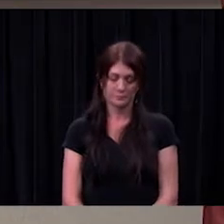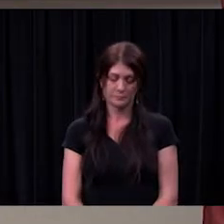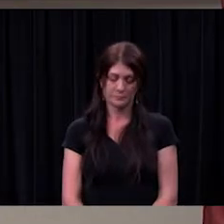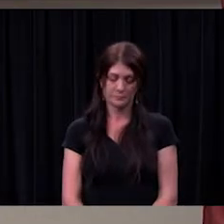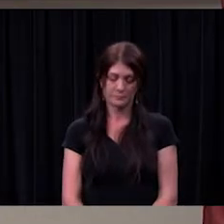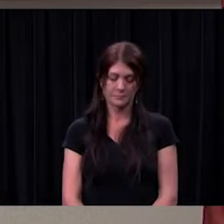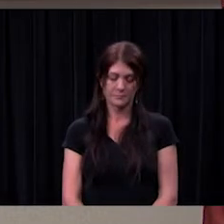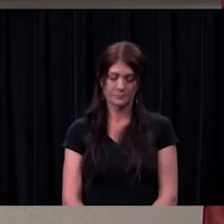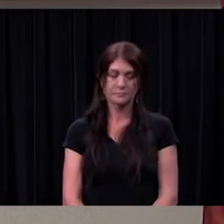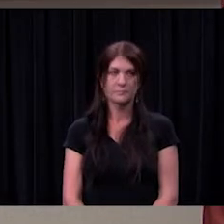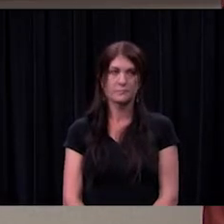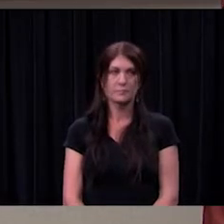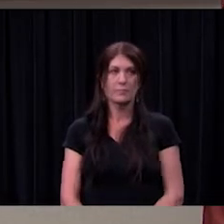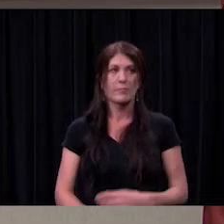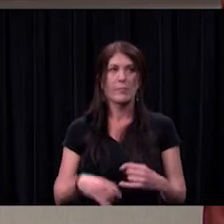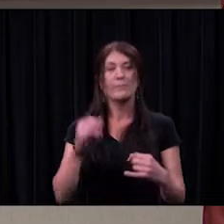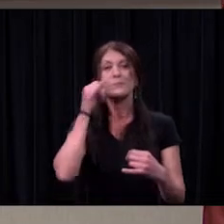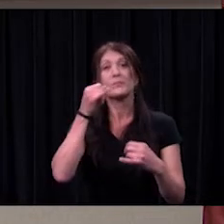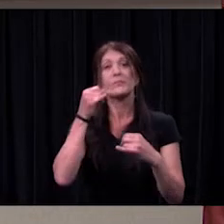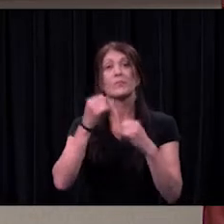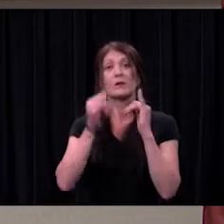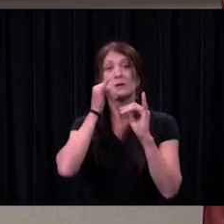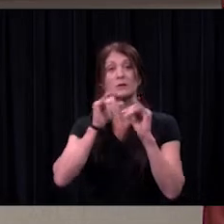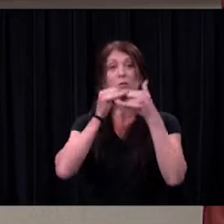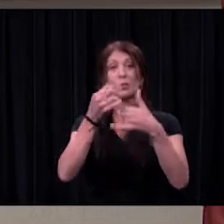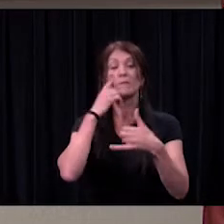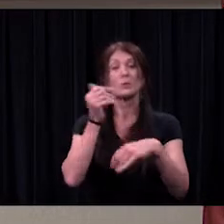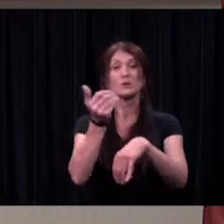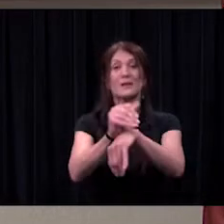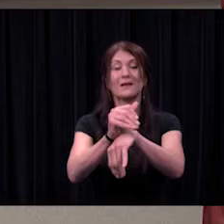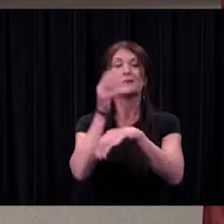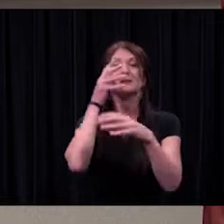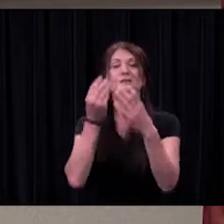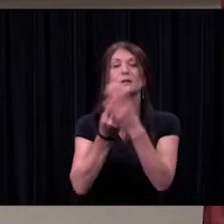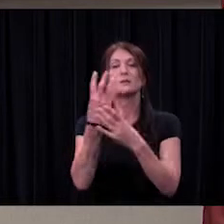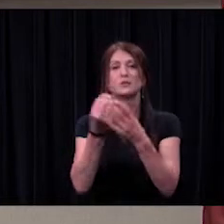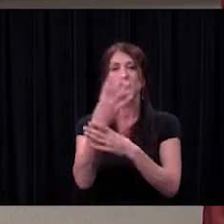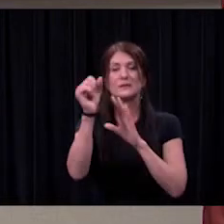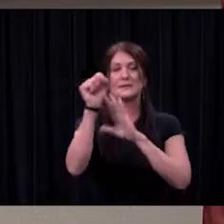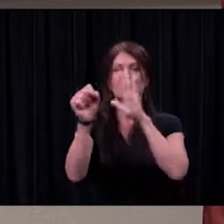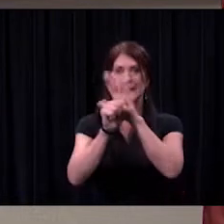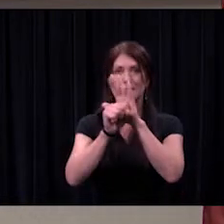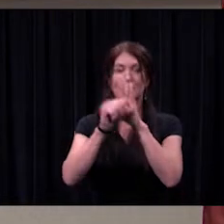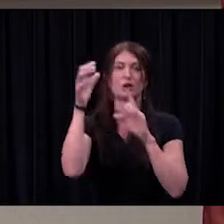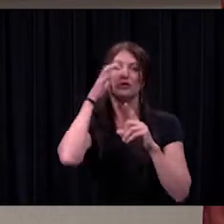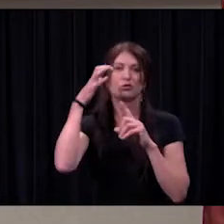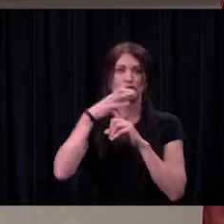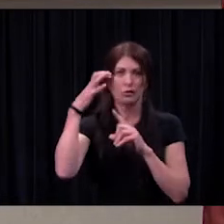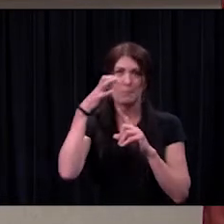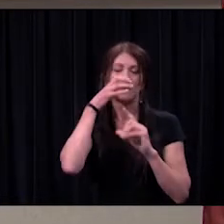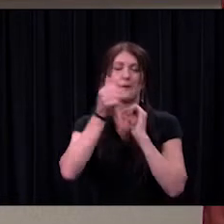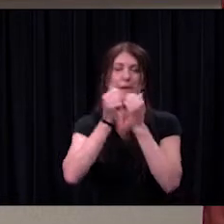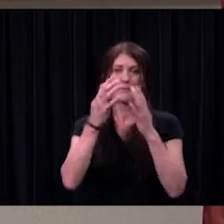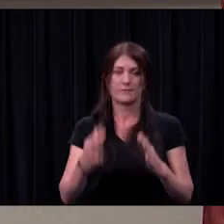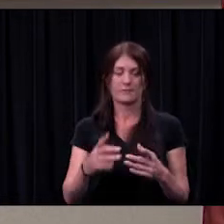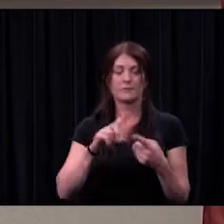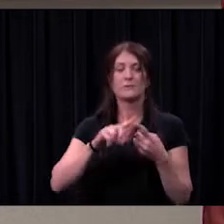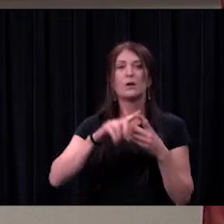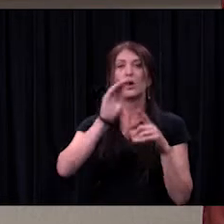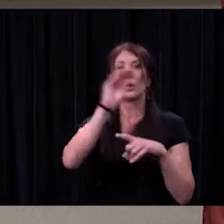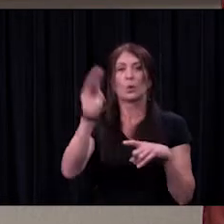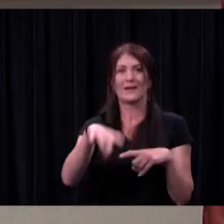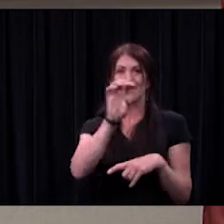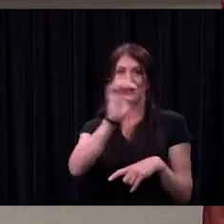Finally, tonight we are going to honor our spring state champion athletes. We're going to start with Olathe East High School.